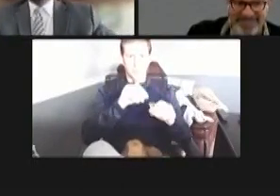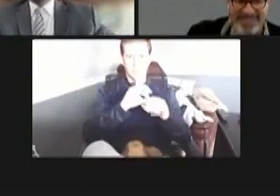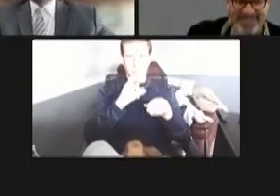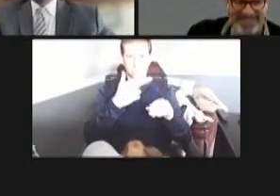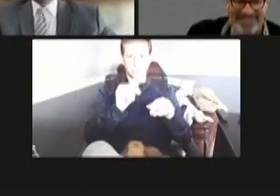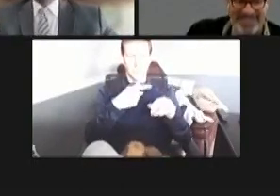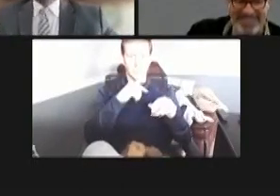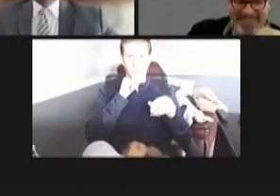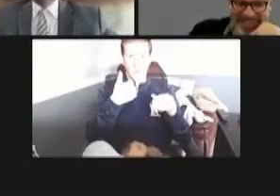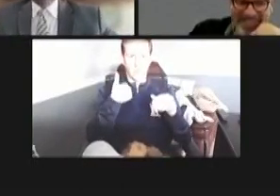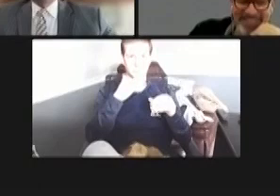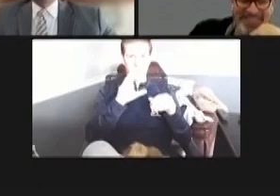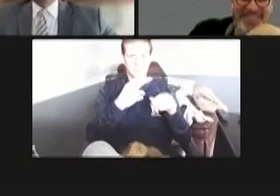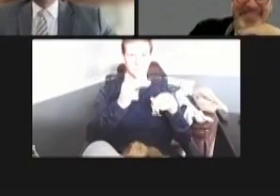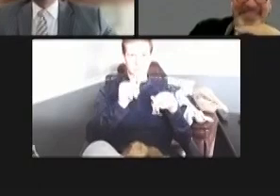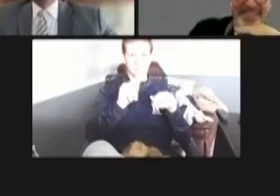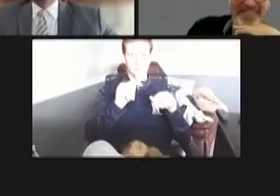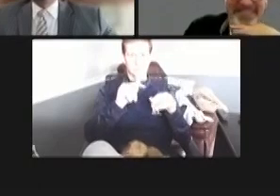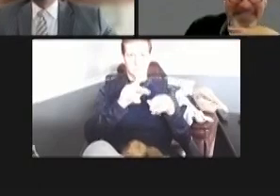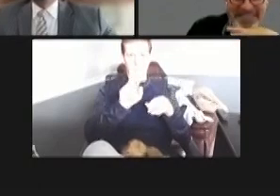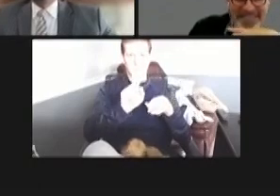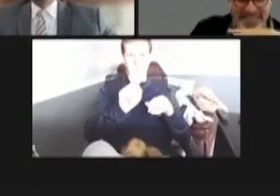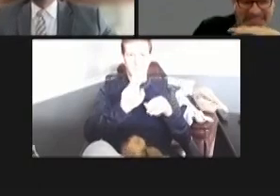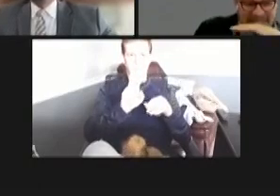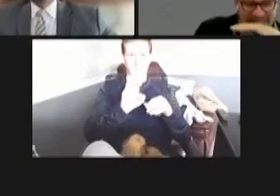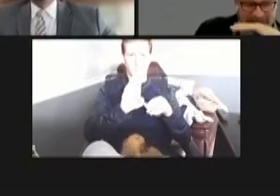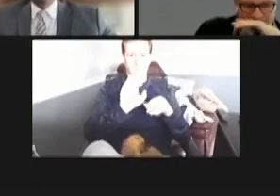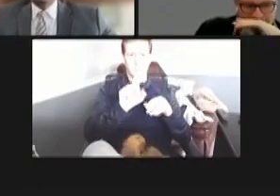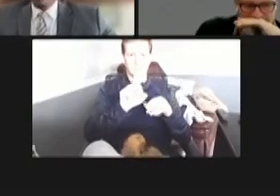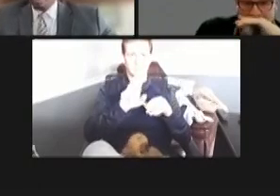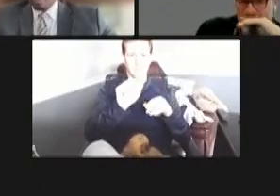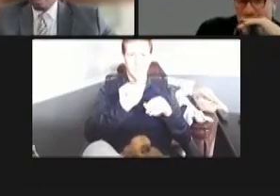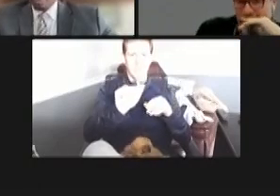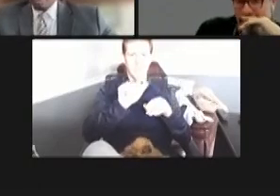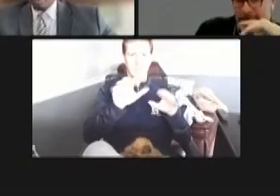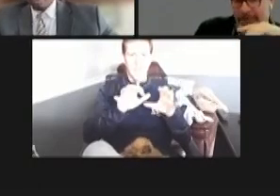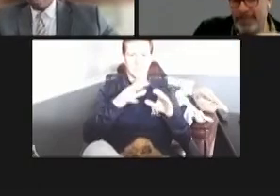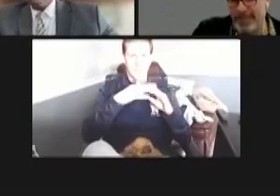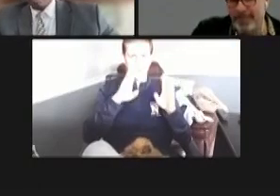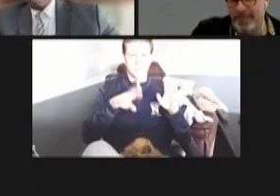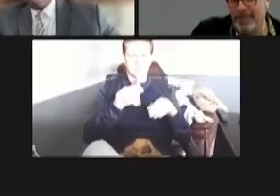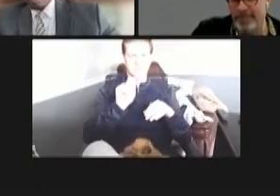chat. It's kwebster@actionhousing.org. It's welcome to be shared.